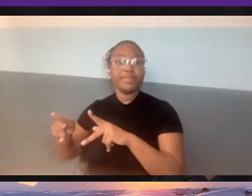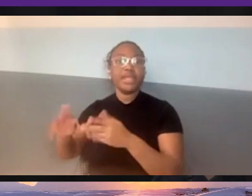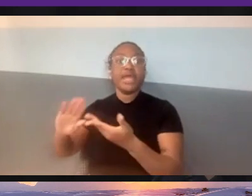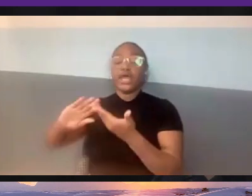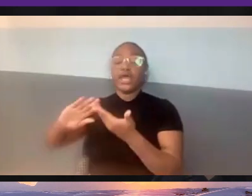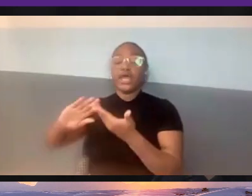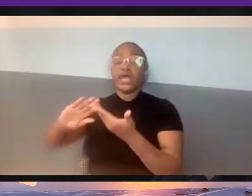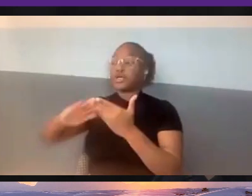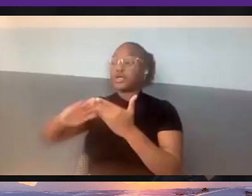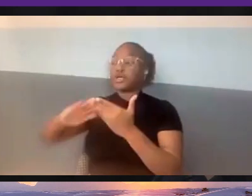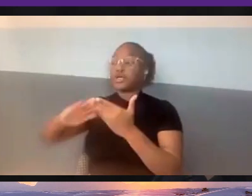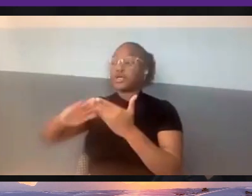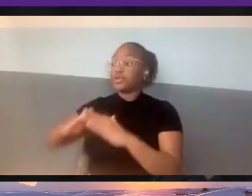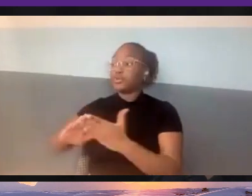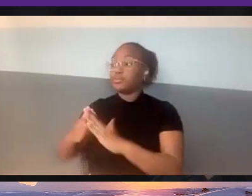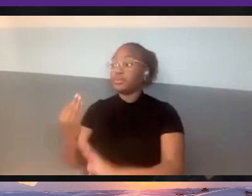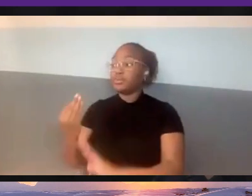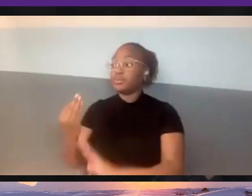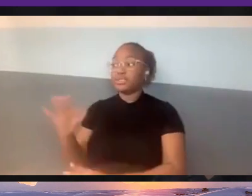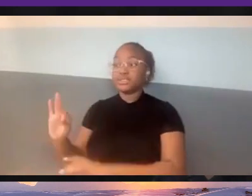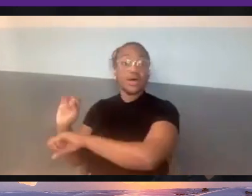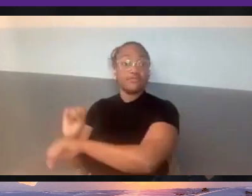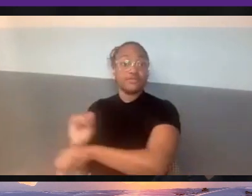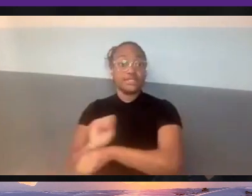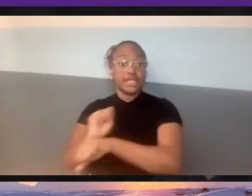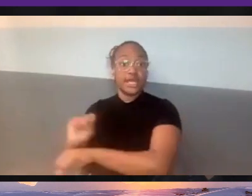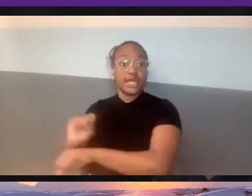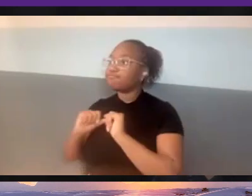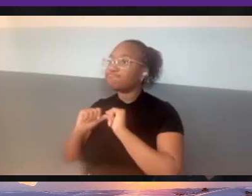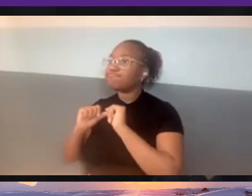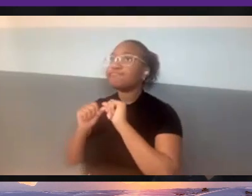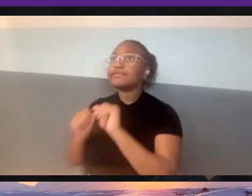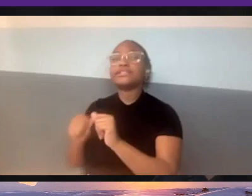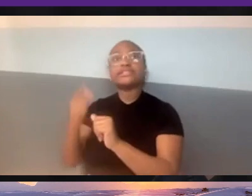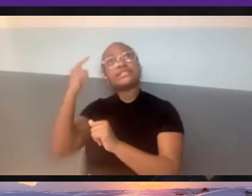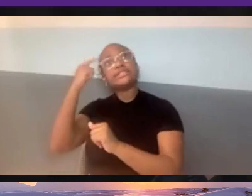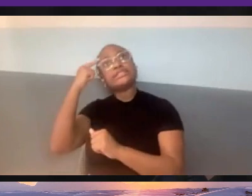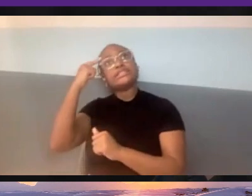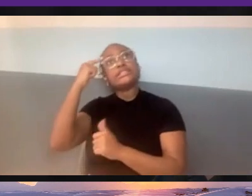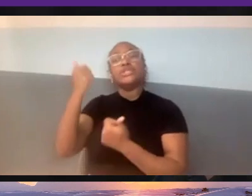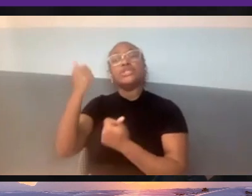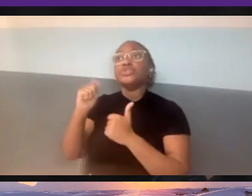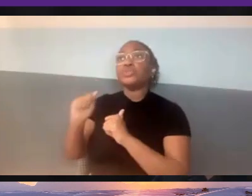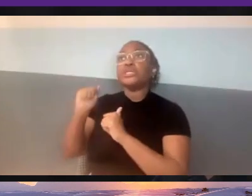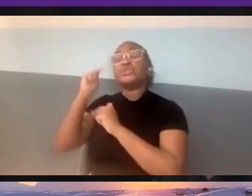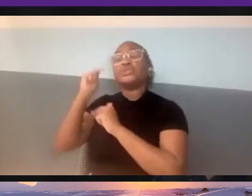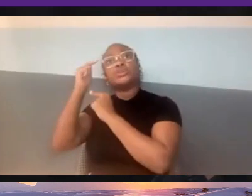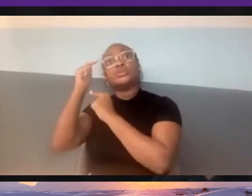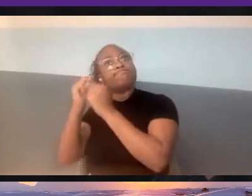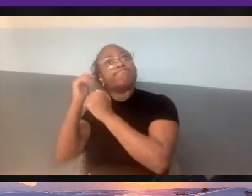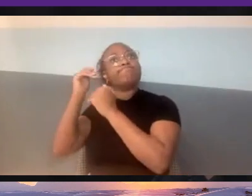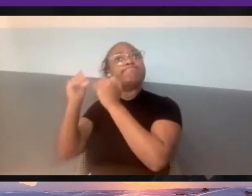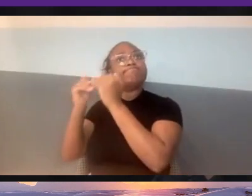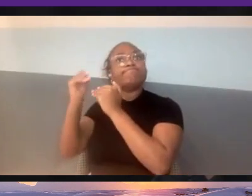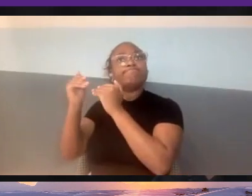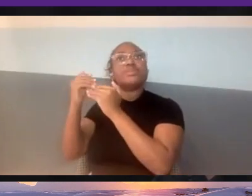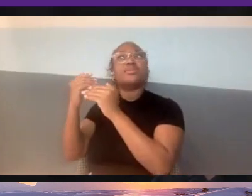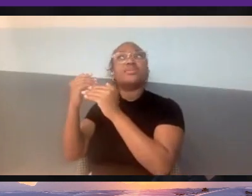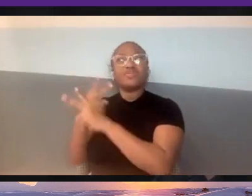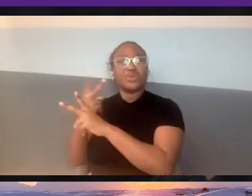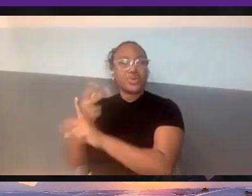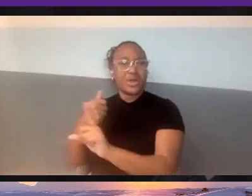grappling with and trying to figure out themselves. And so our work is just budding right now.